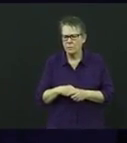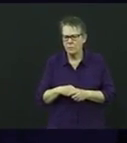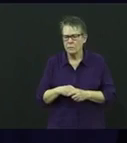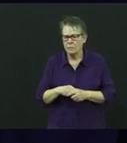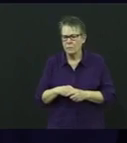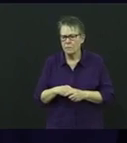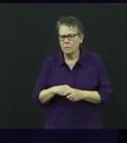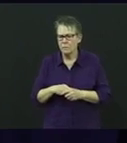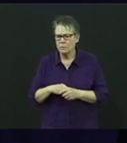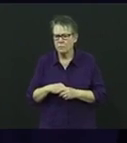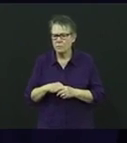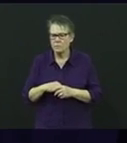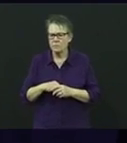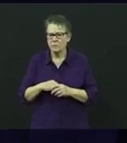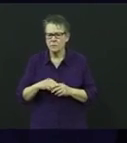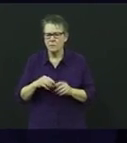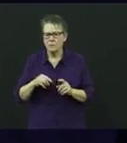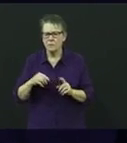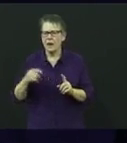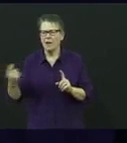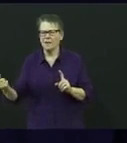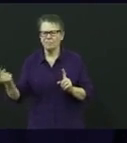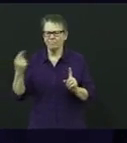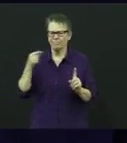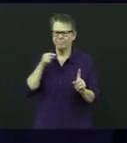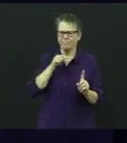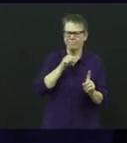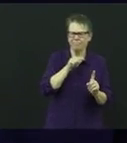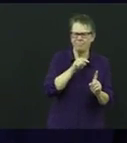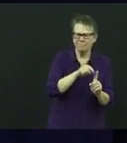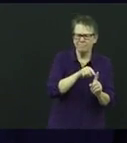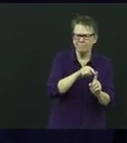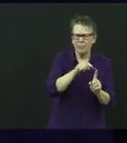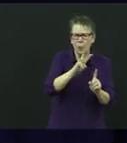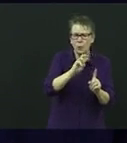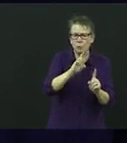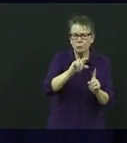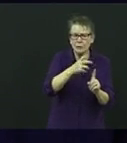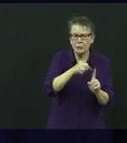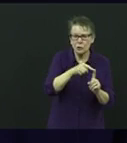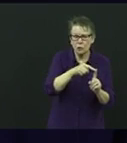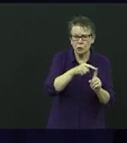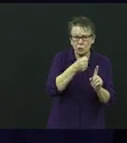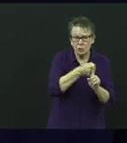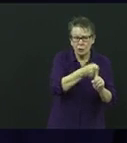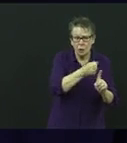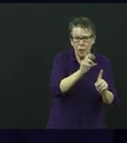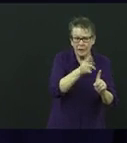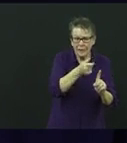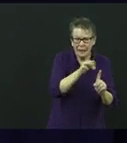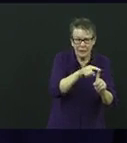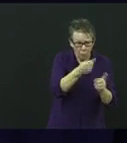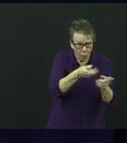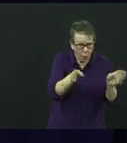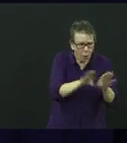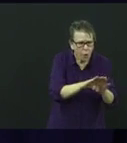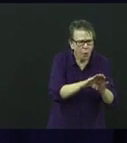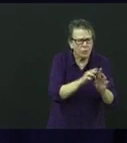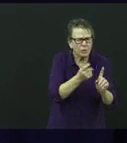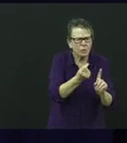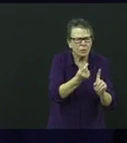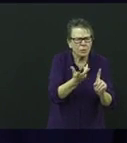home feeling ill with respiratory symptoms. Additionally, they have